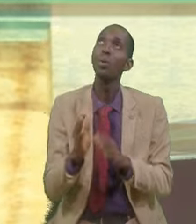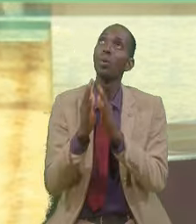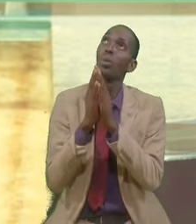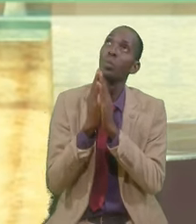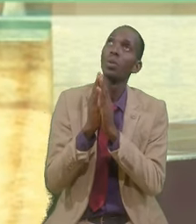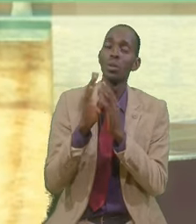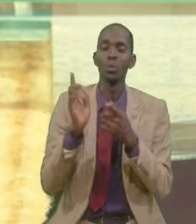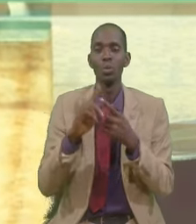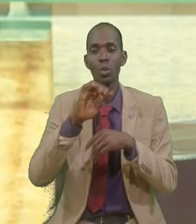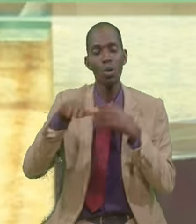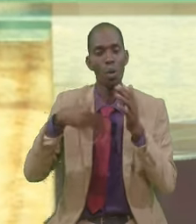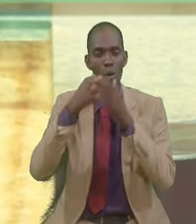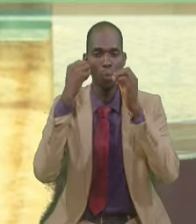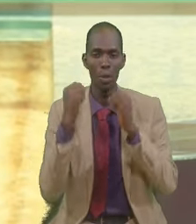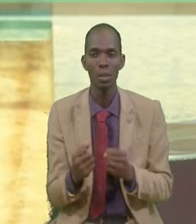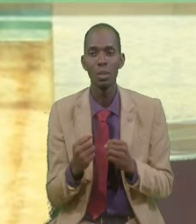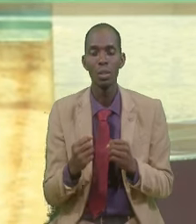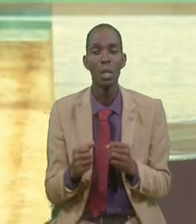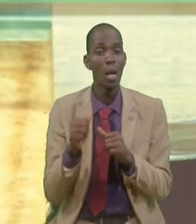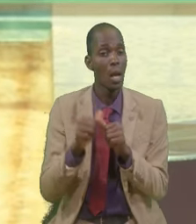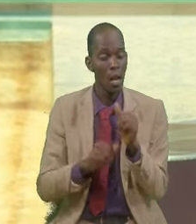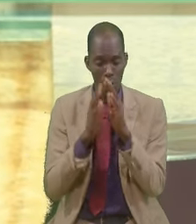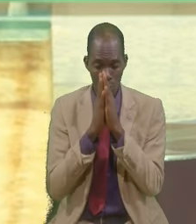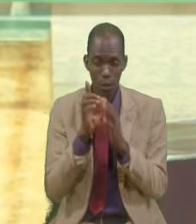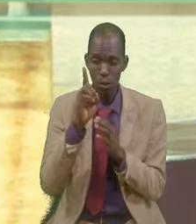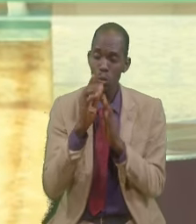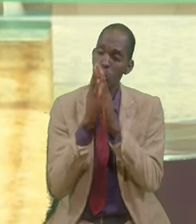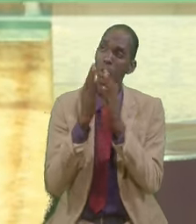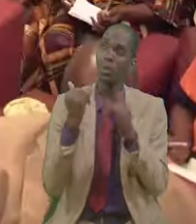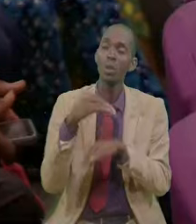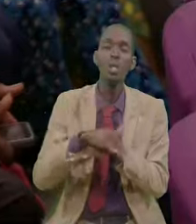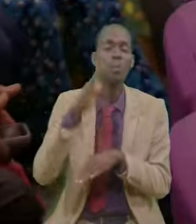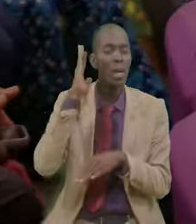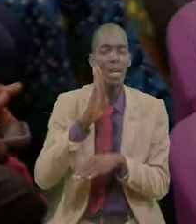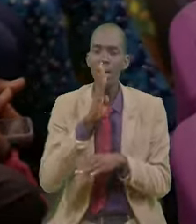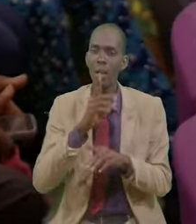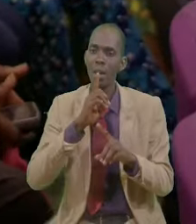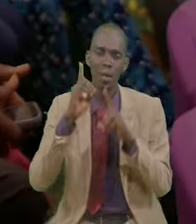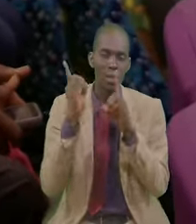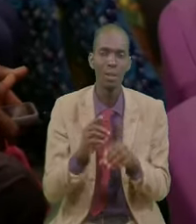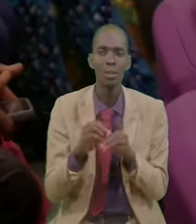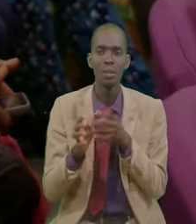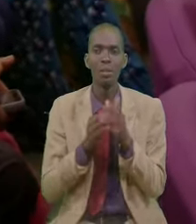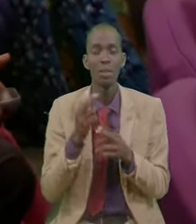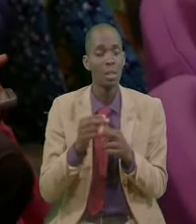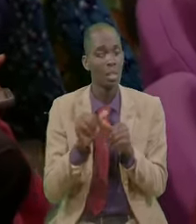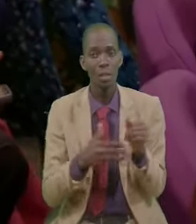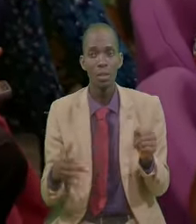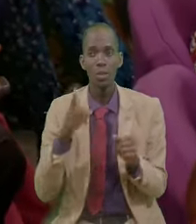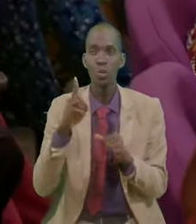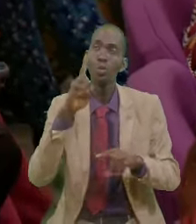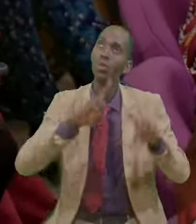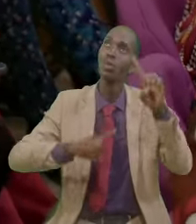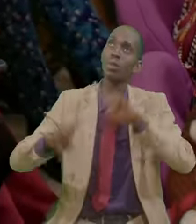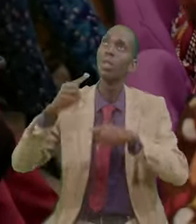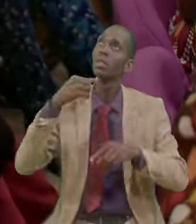you come to the Almighty. Every prayer you pray tonight will be answered. Everything you open your mouth to tell